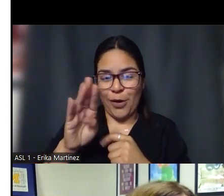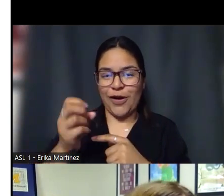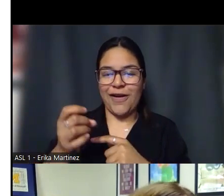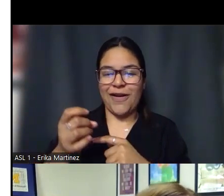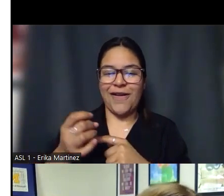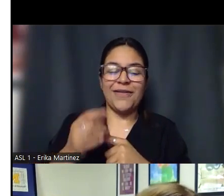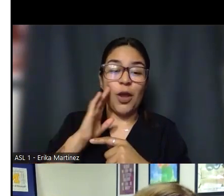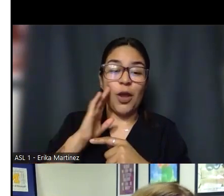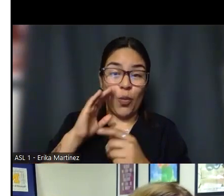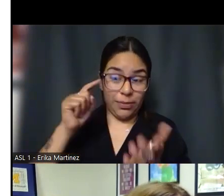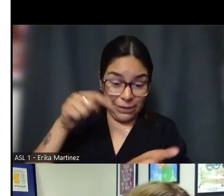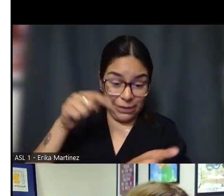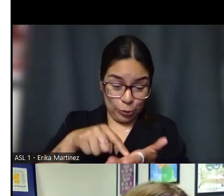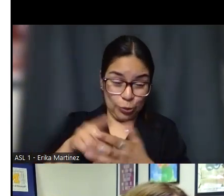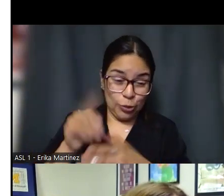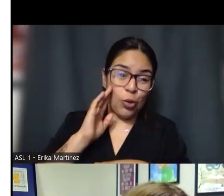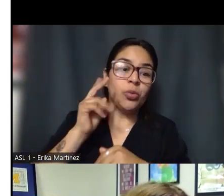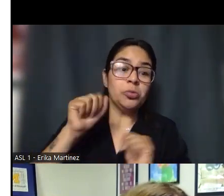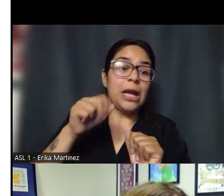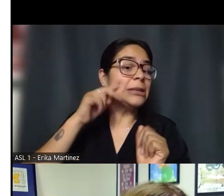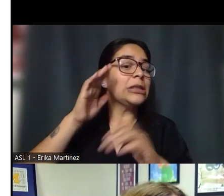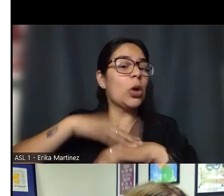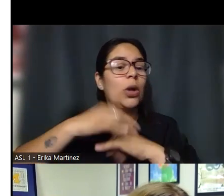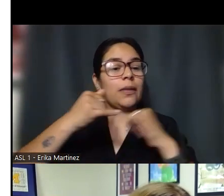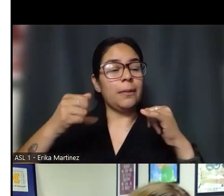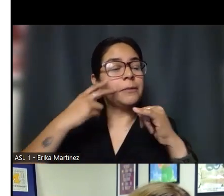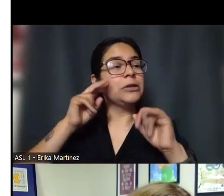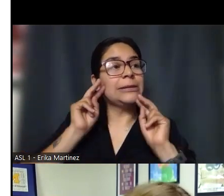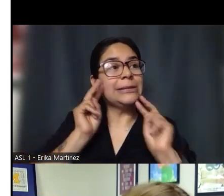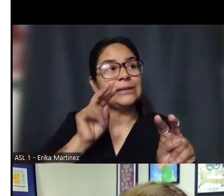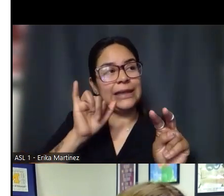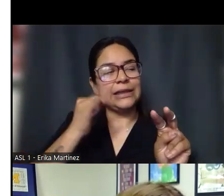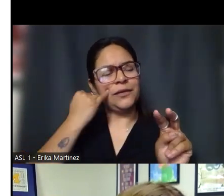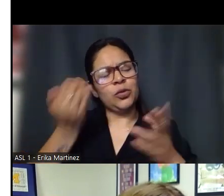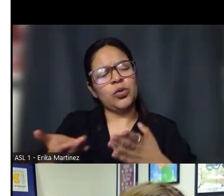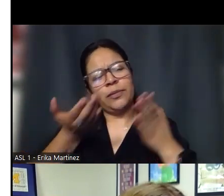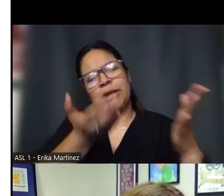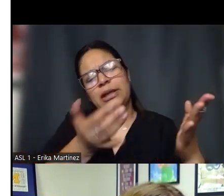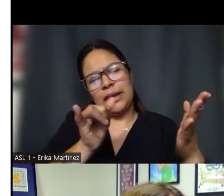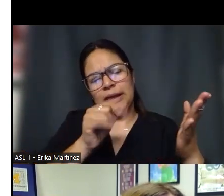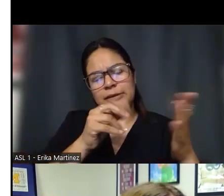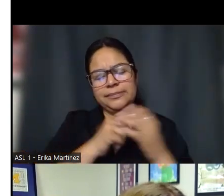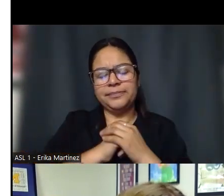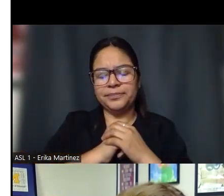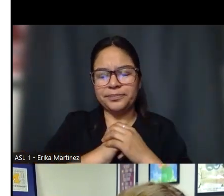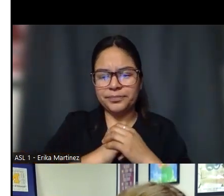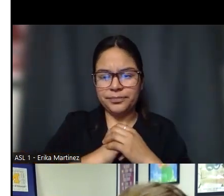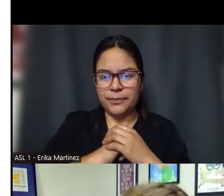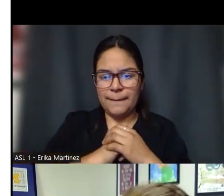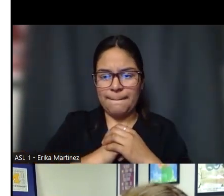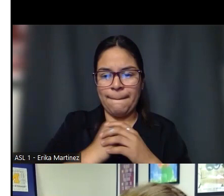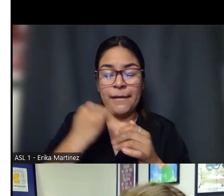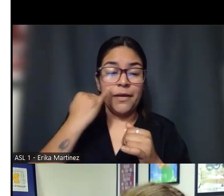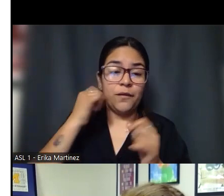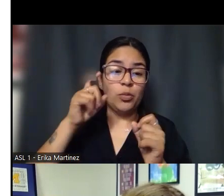you can go and look and submit a proposal anytime between now and November 17th to compete for